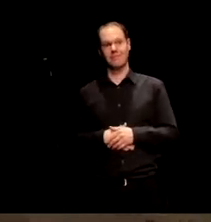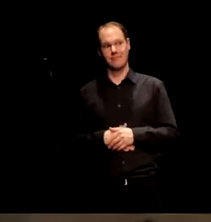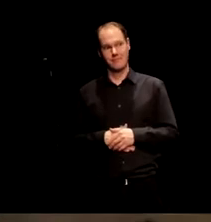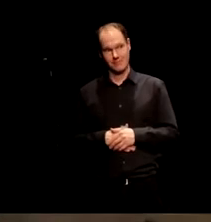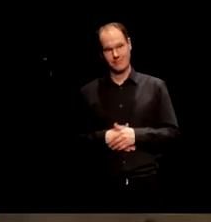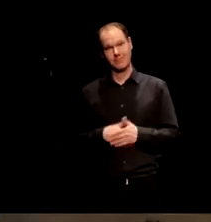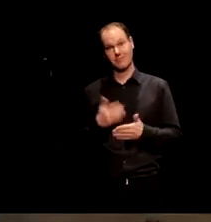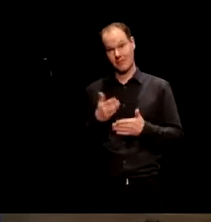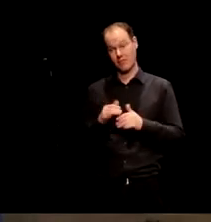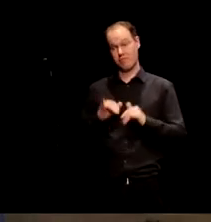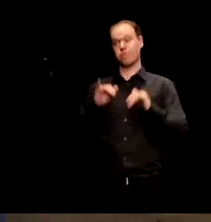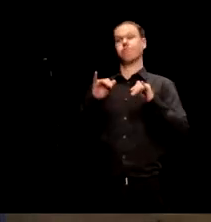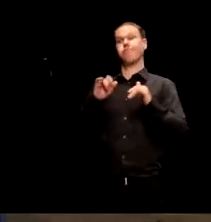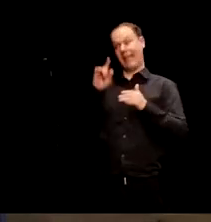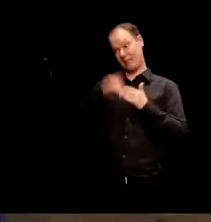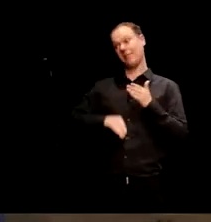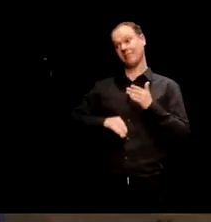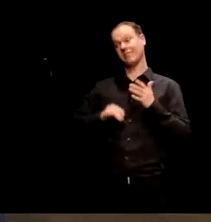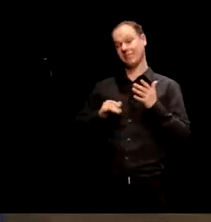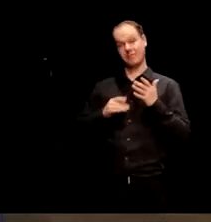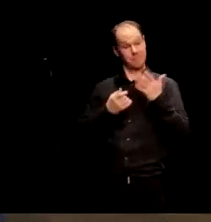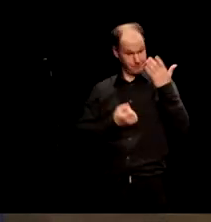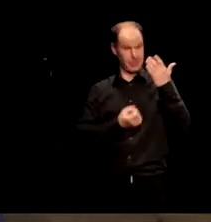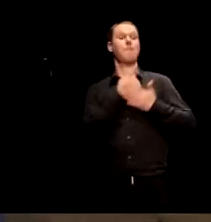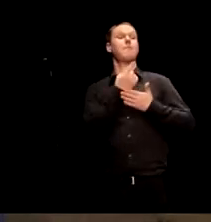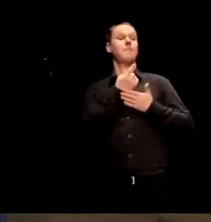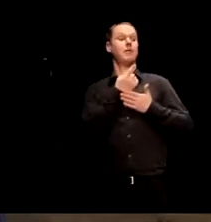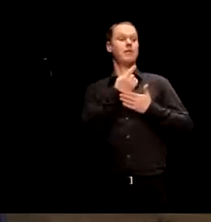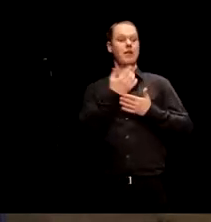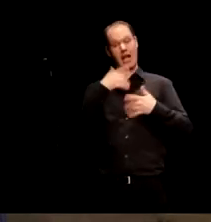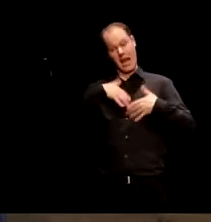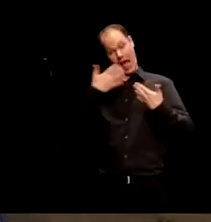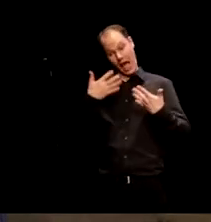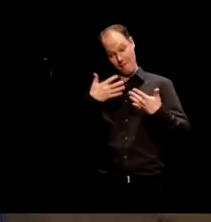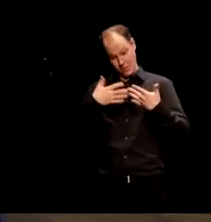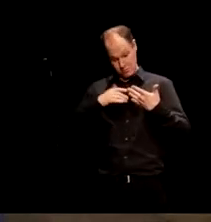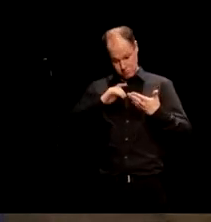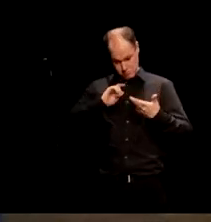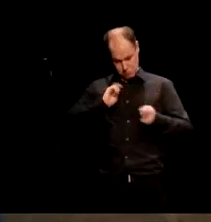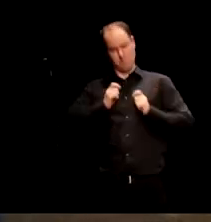A terrible experience Ruth can make or break one.